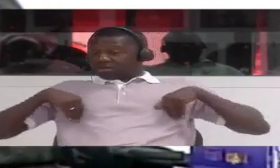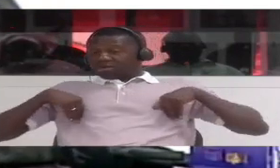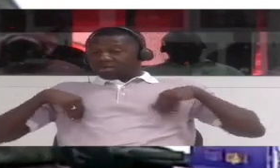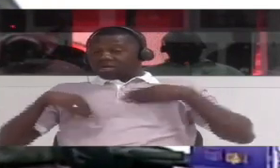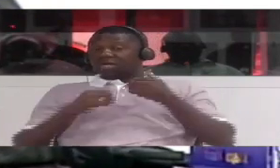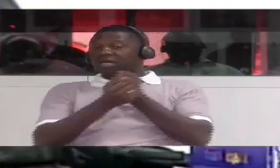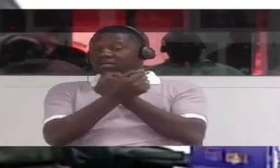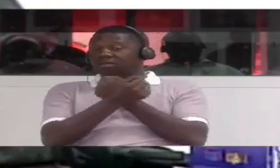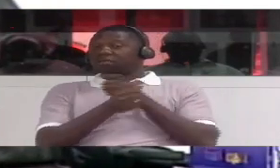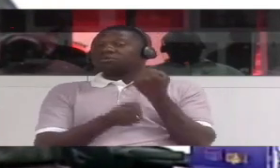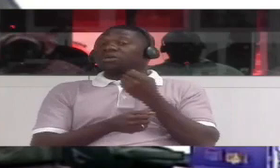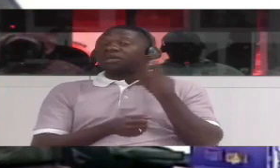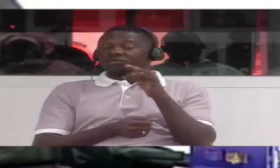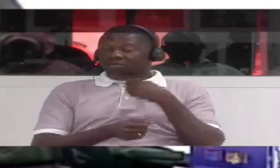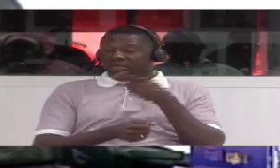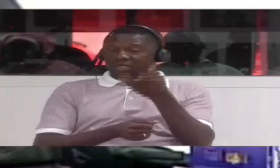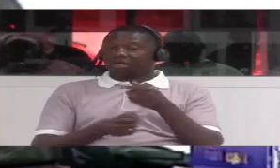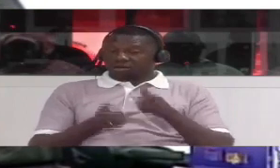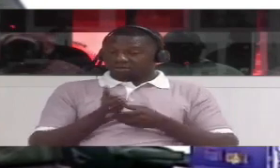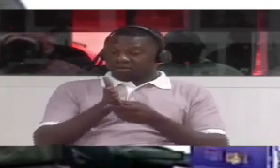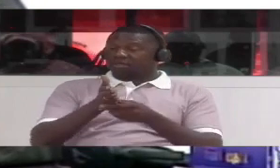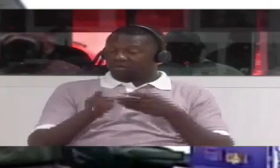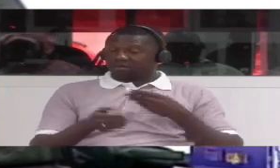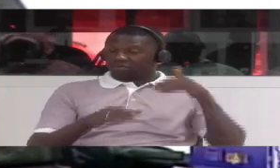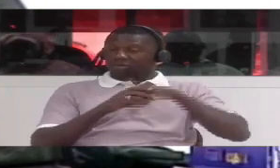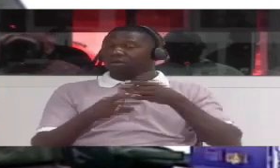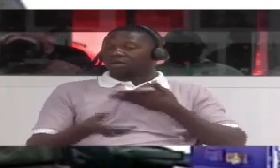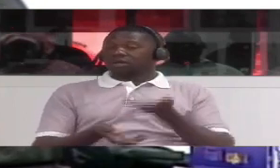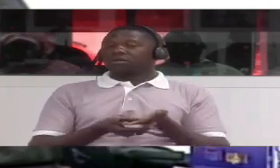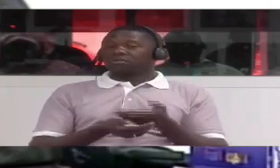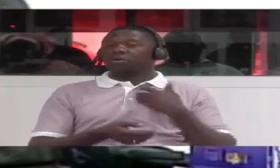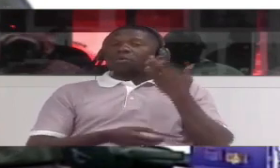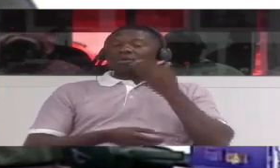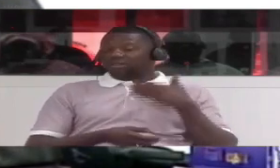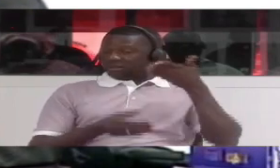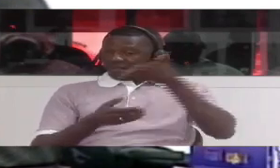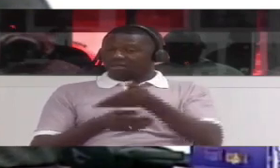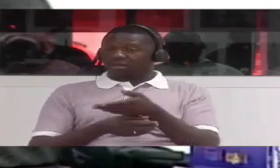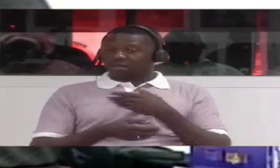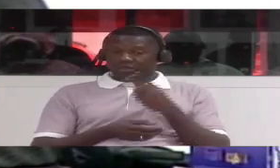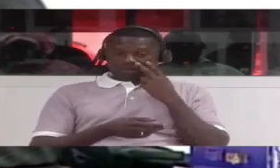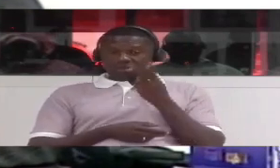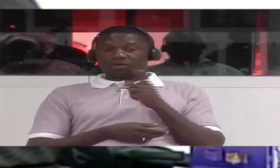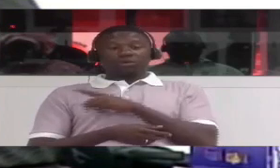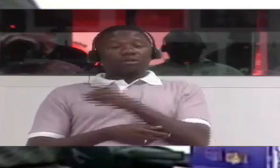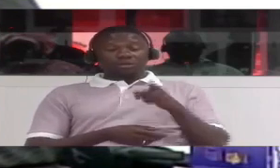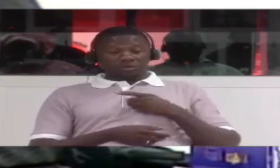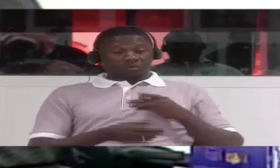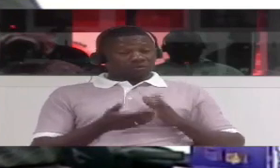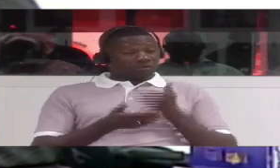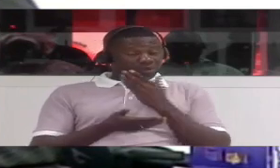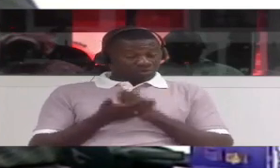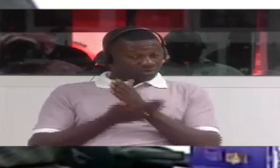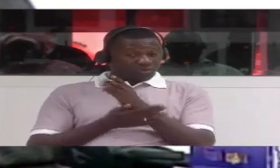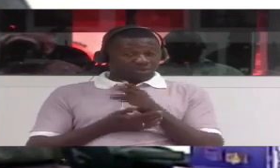I avoided the arrest, because if I were a manager, I would have been forced there. But when I went there and found what they went through and Lamin was still